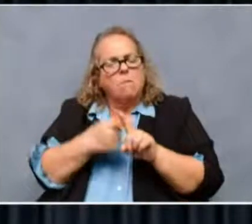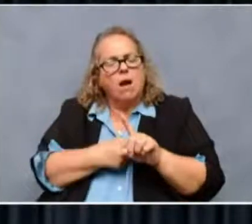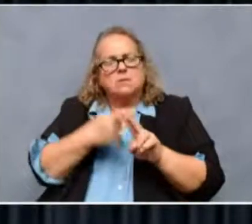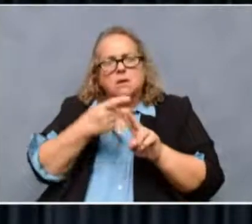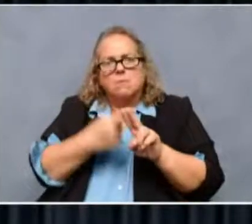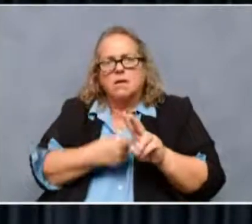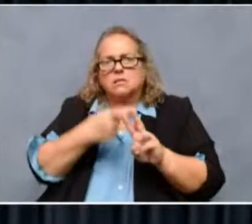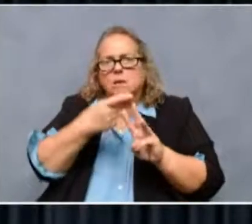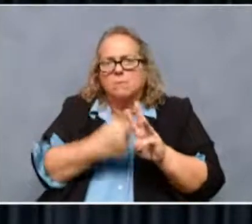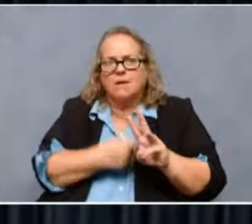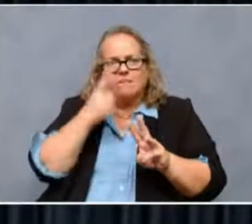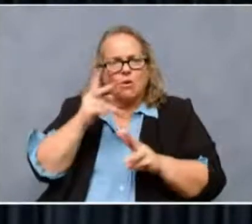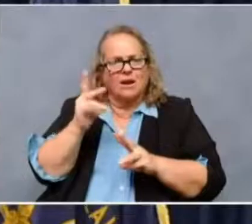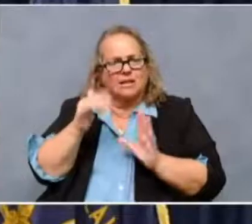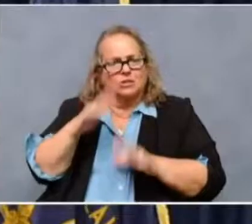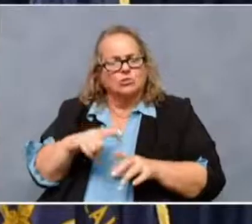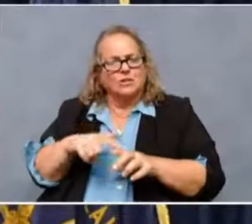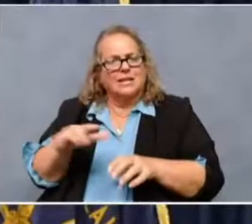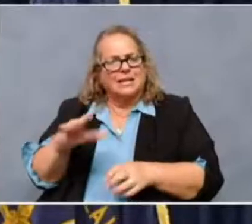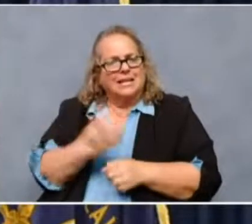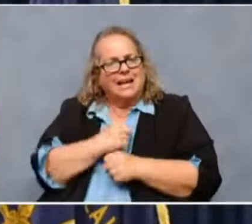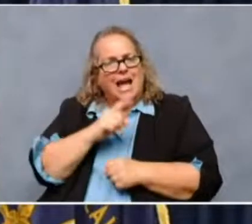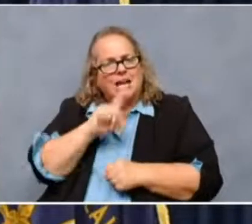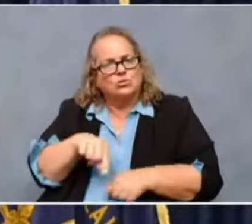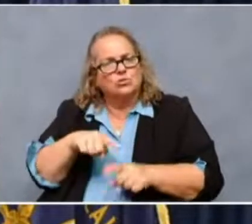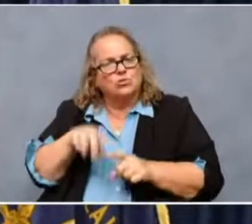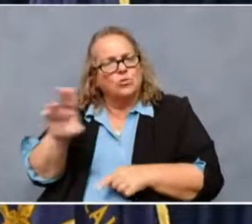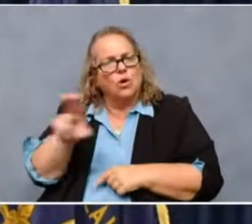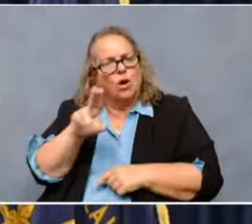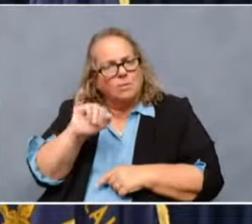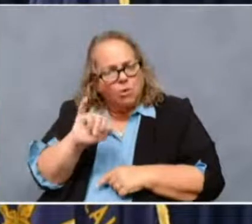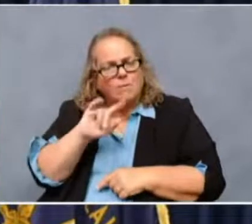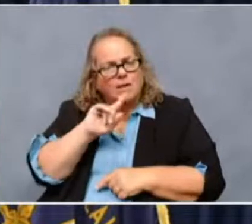an answer to their UI questions?